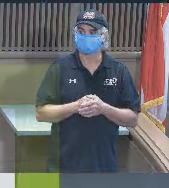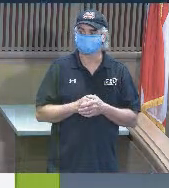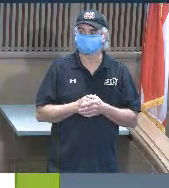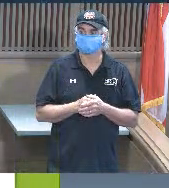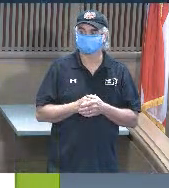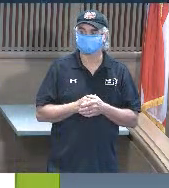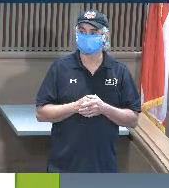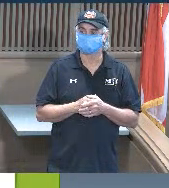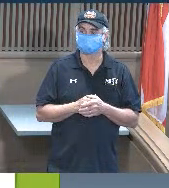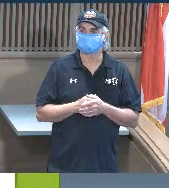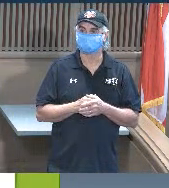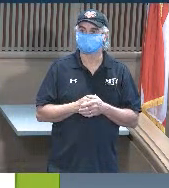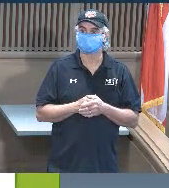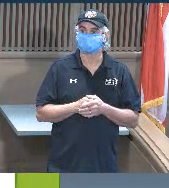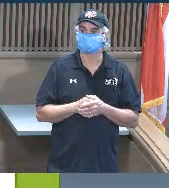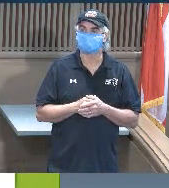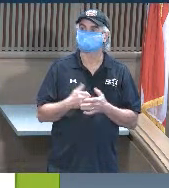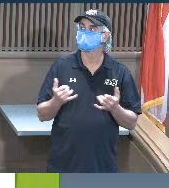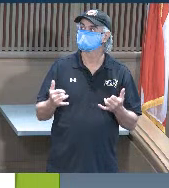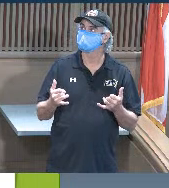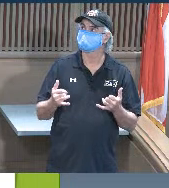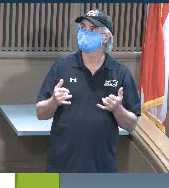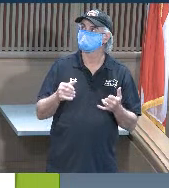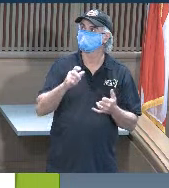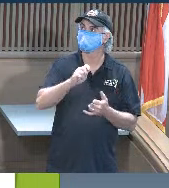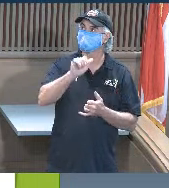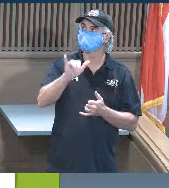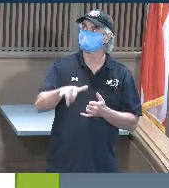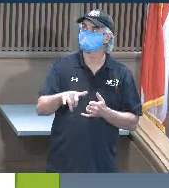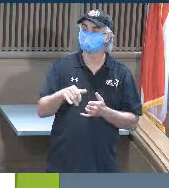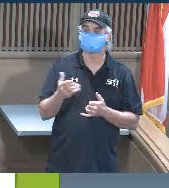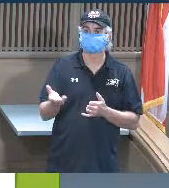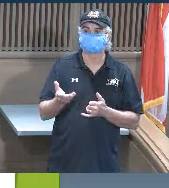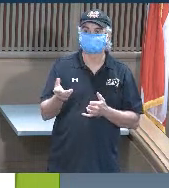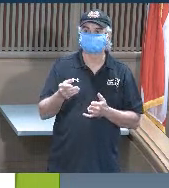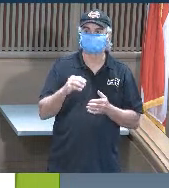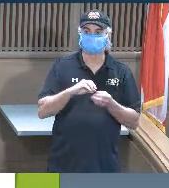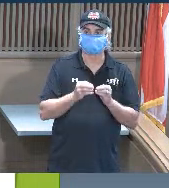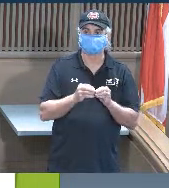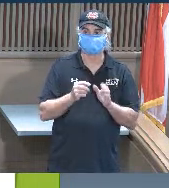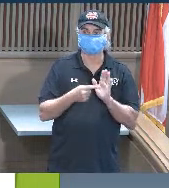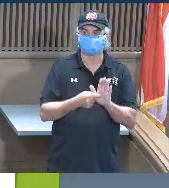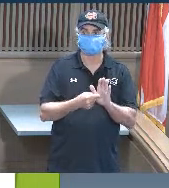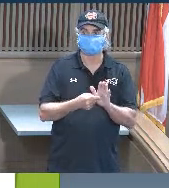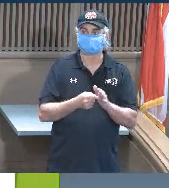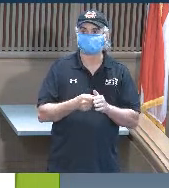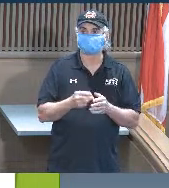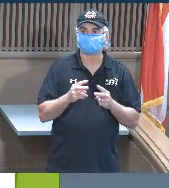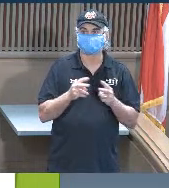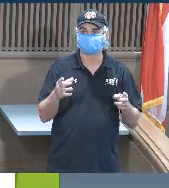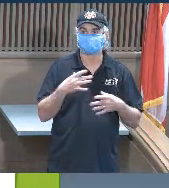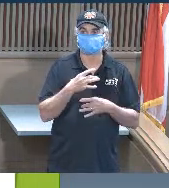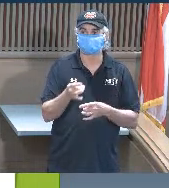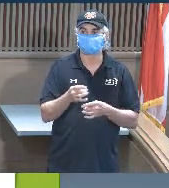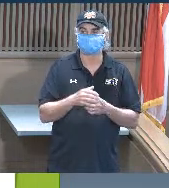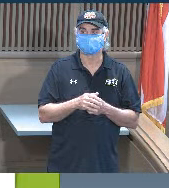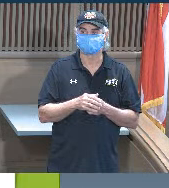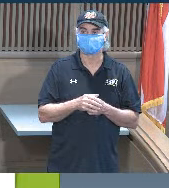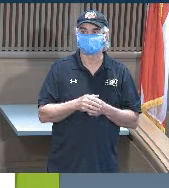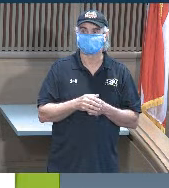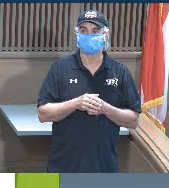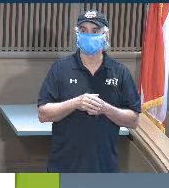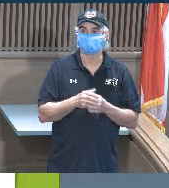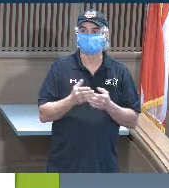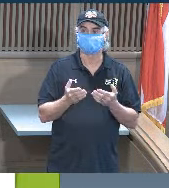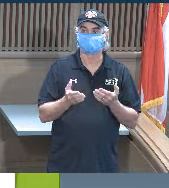these are the numbers for Dougherty County. What is interesting is we almost